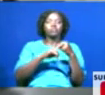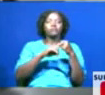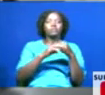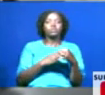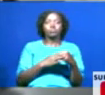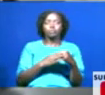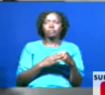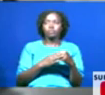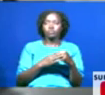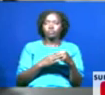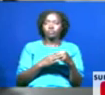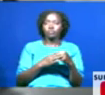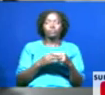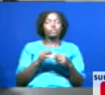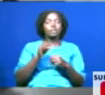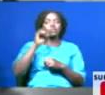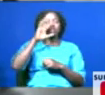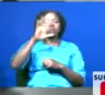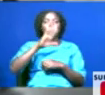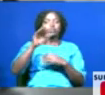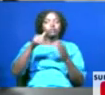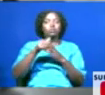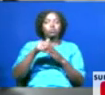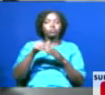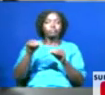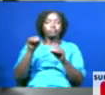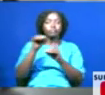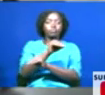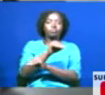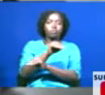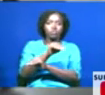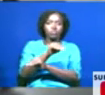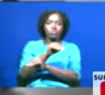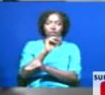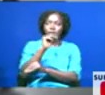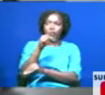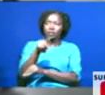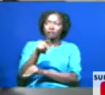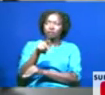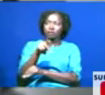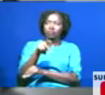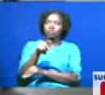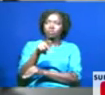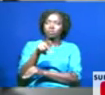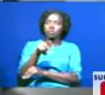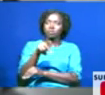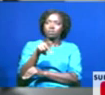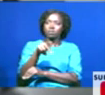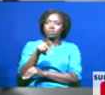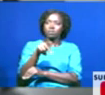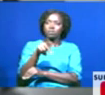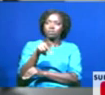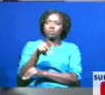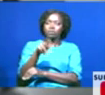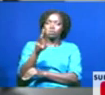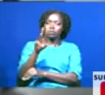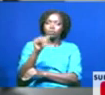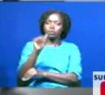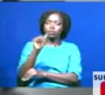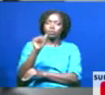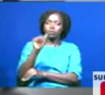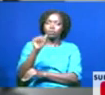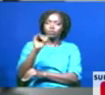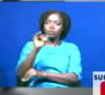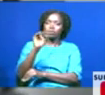took everyone by surprise when he ousted former Githunguri Member of Parliament and vocal freedom fighter Waira wa Kamau. In